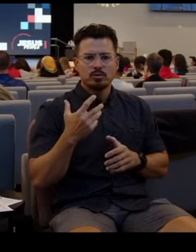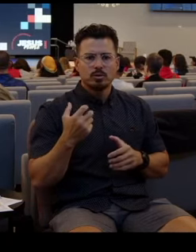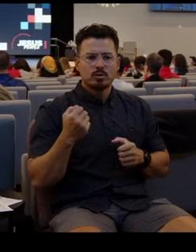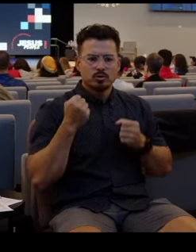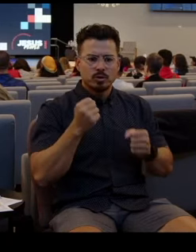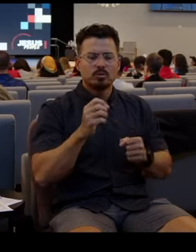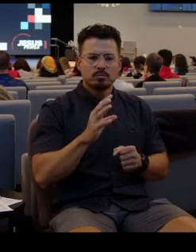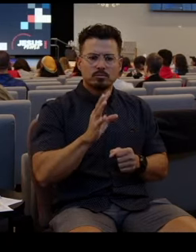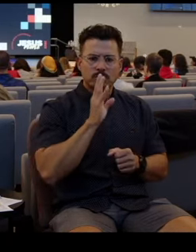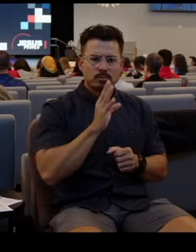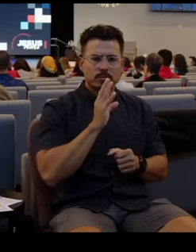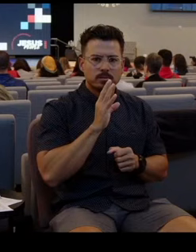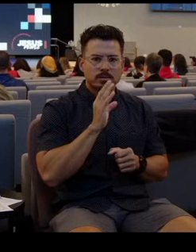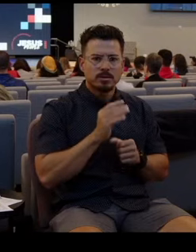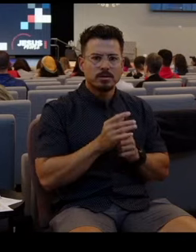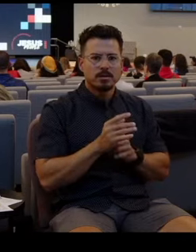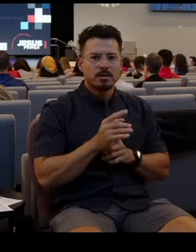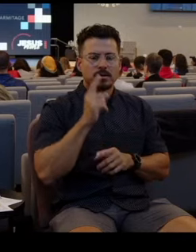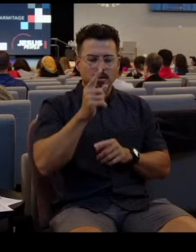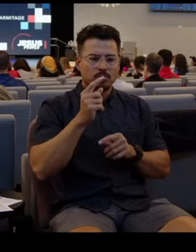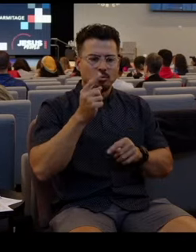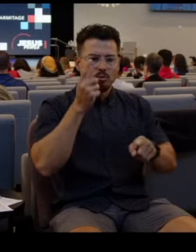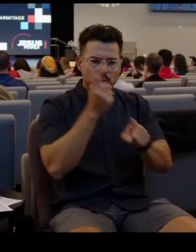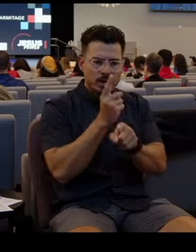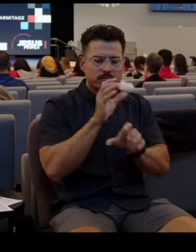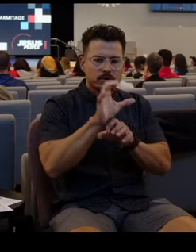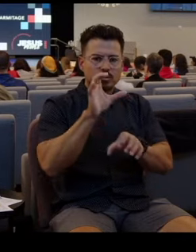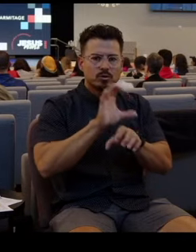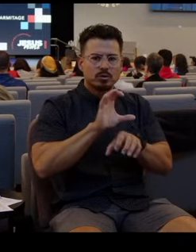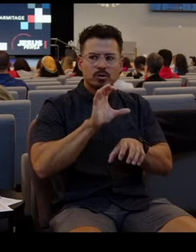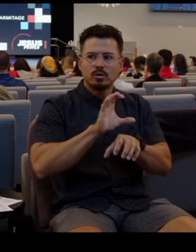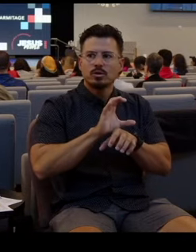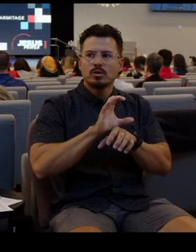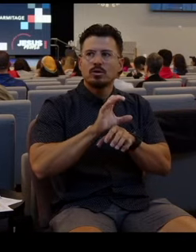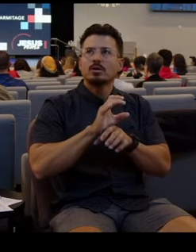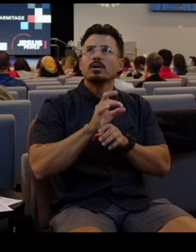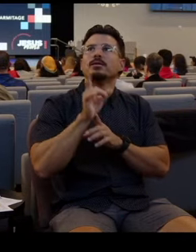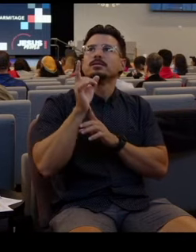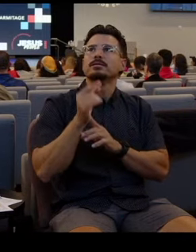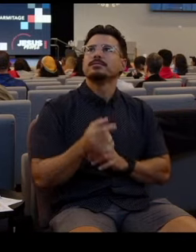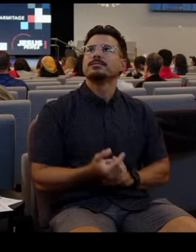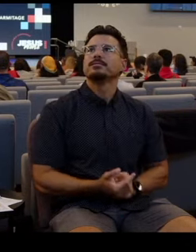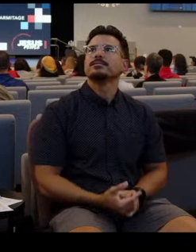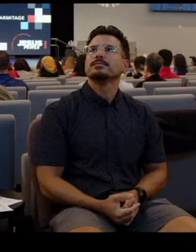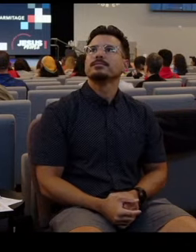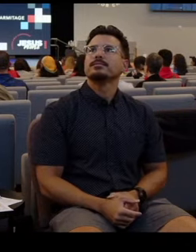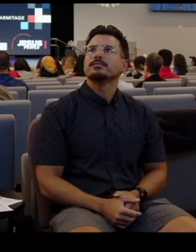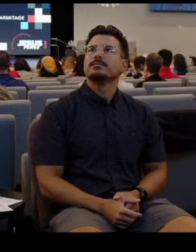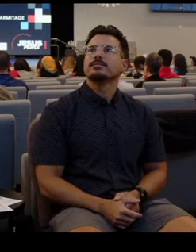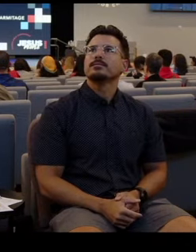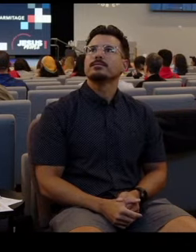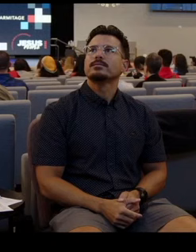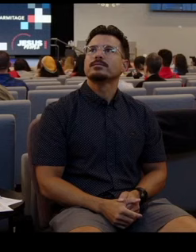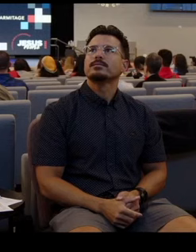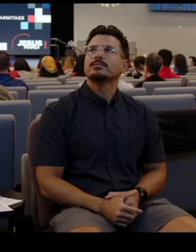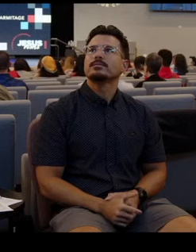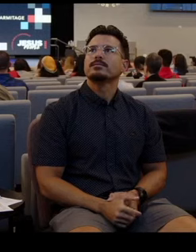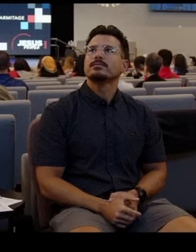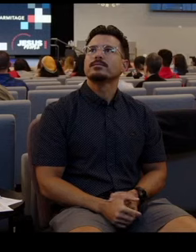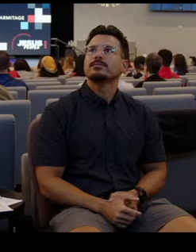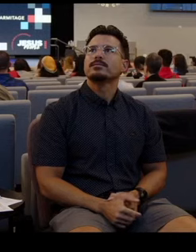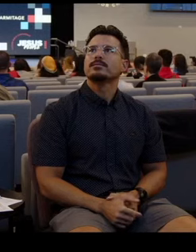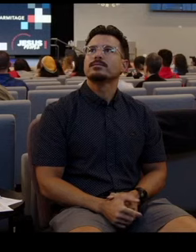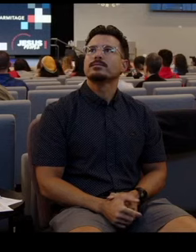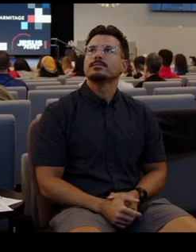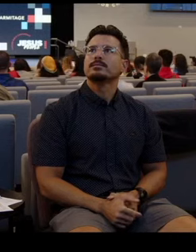about what I'm saying. And he said the right of the churches in the apostolic age to manage all their internal affairs rose